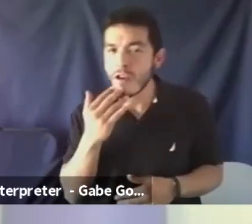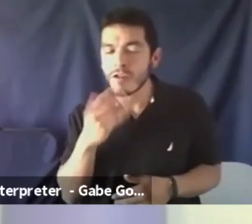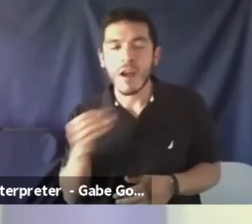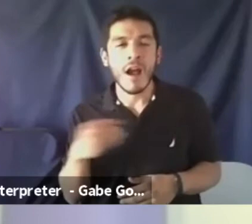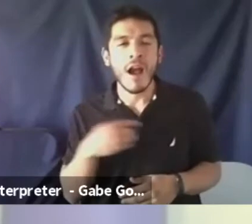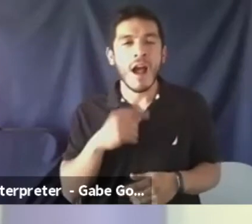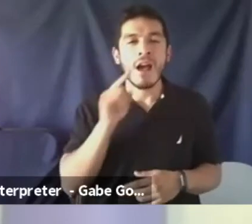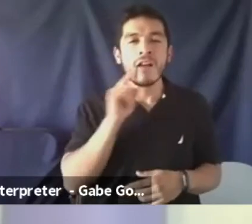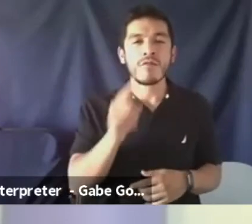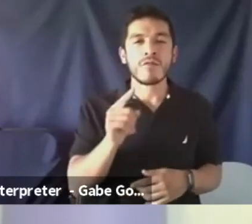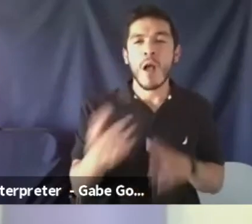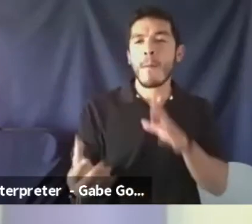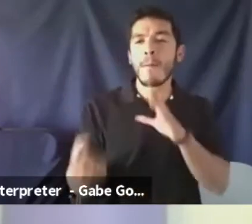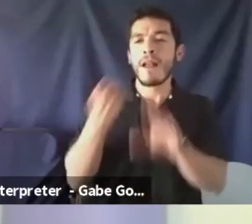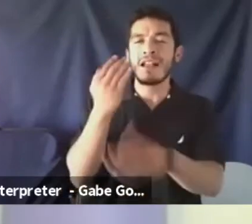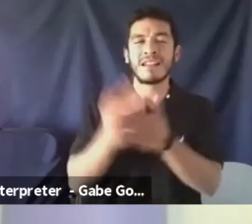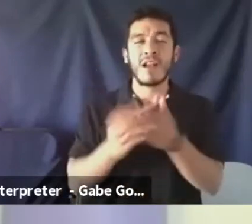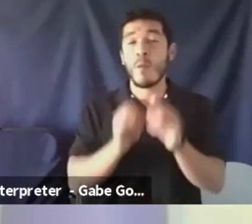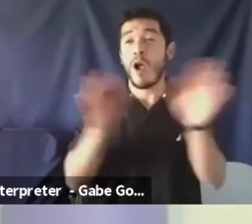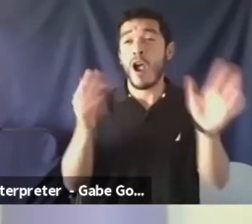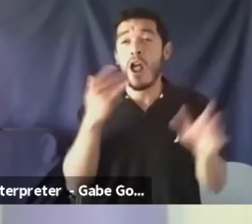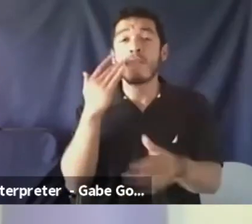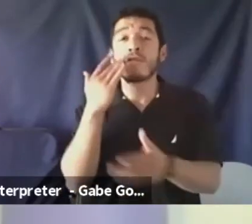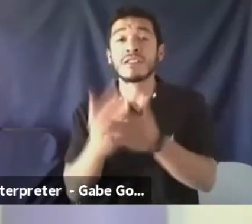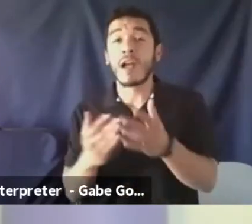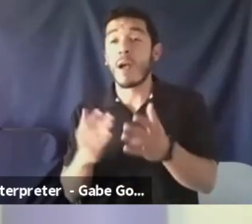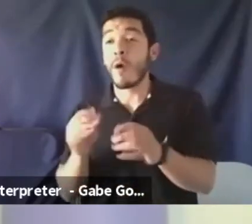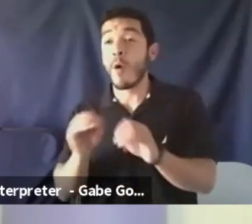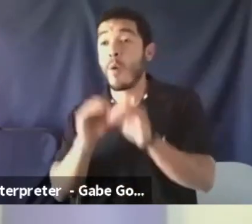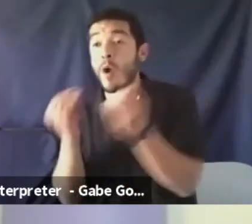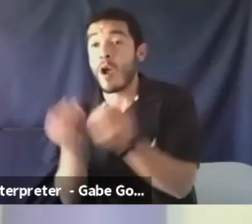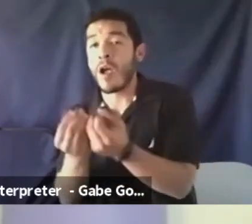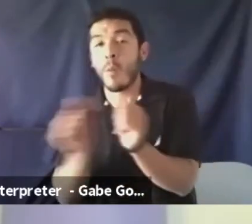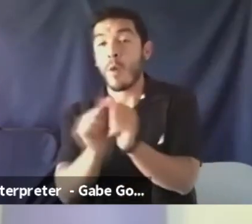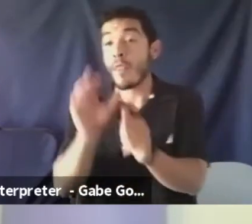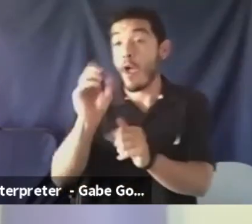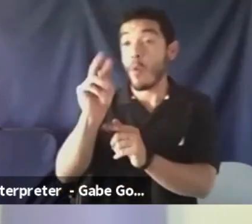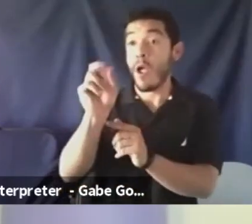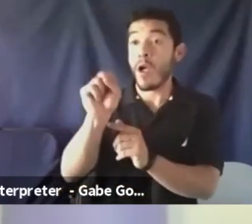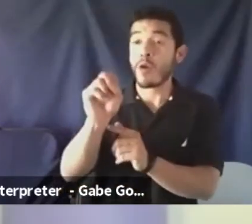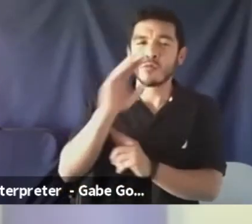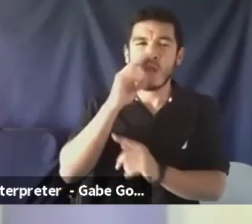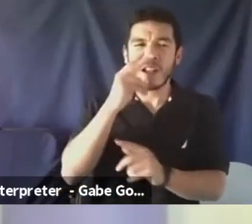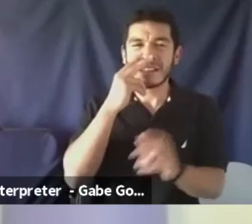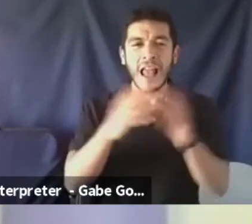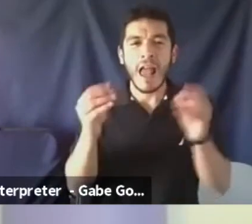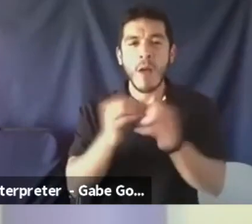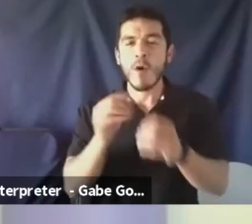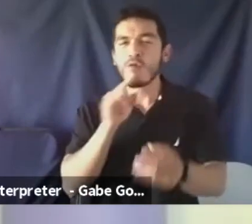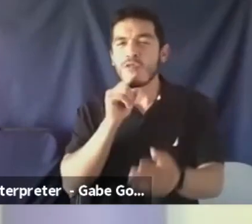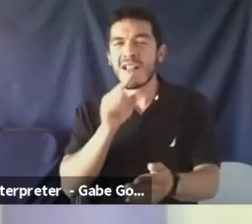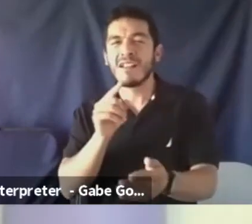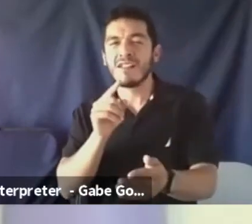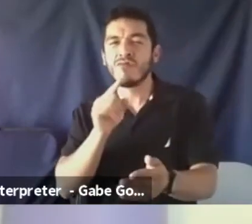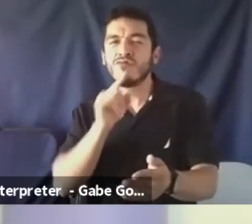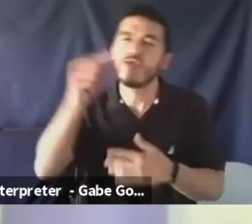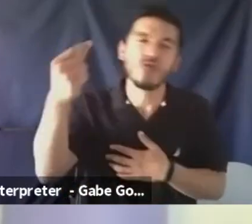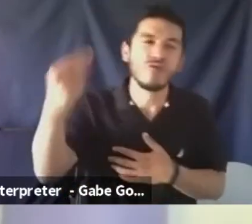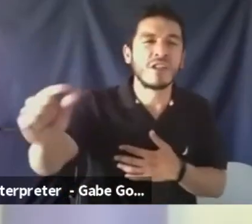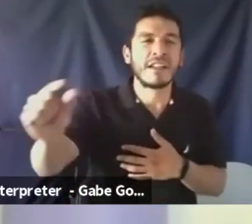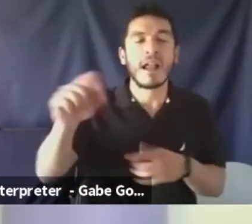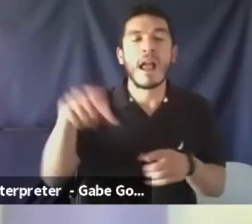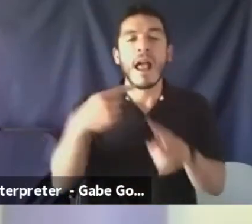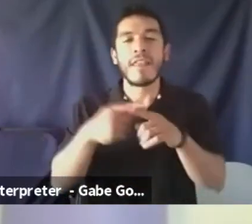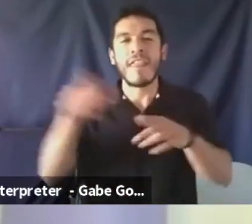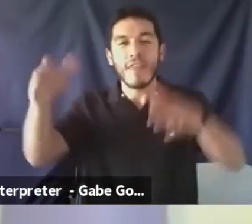pulled out certain pop colors for certain organizations. With the crowns, you'll see a lot more of like that true green, in their berets